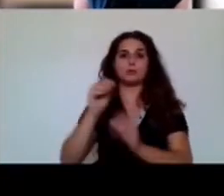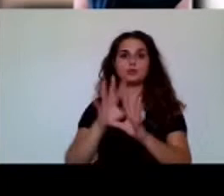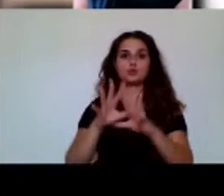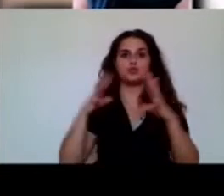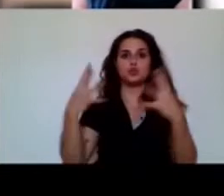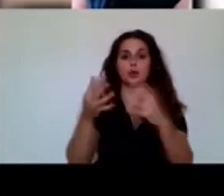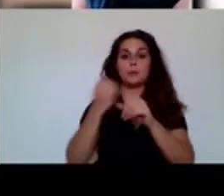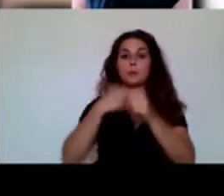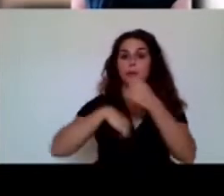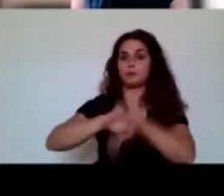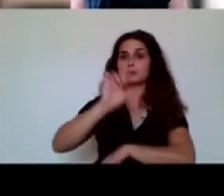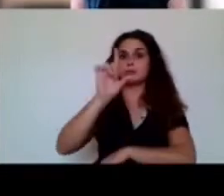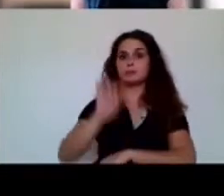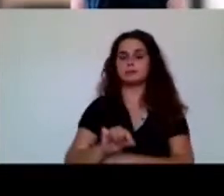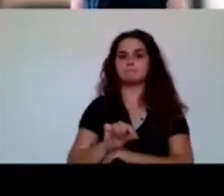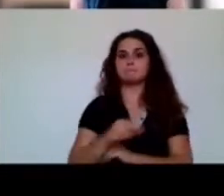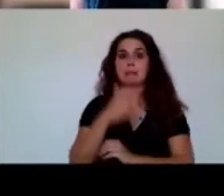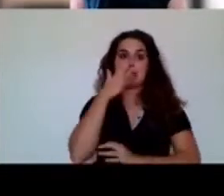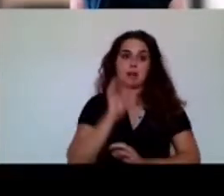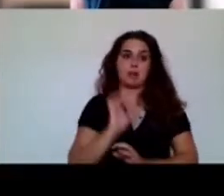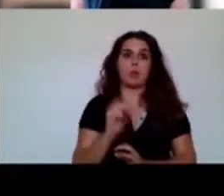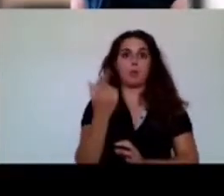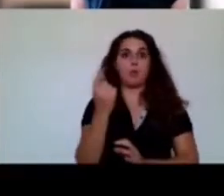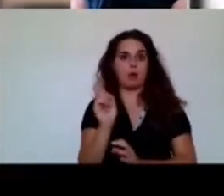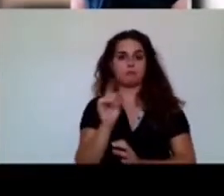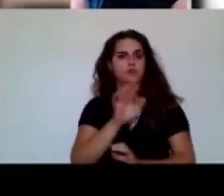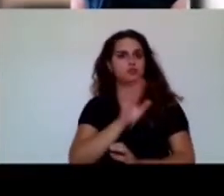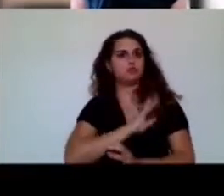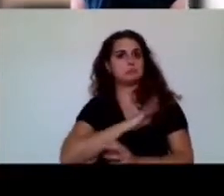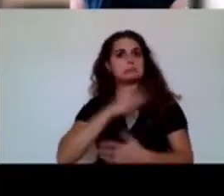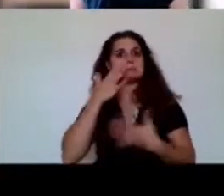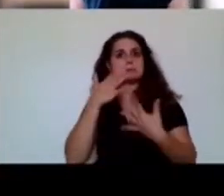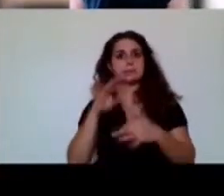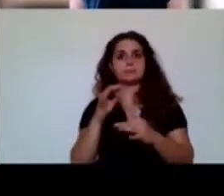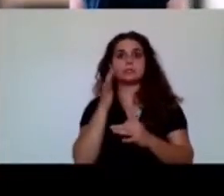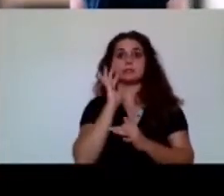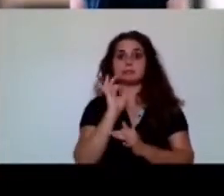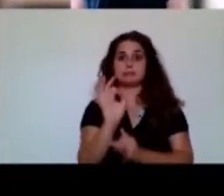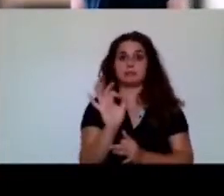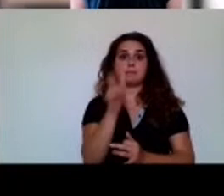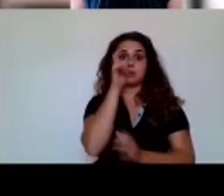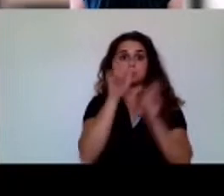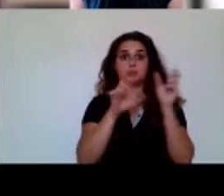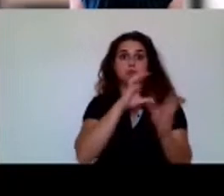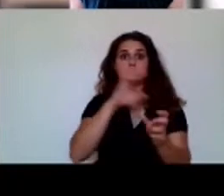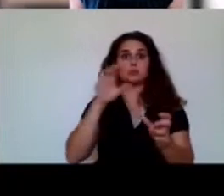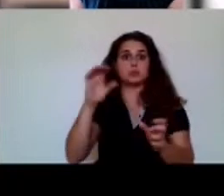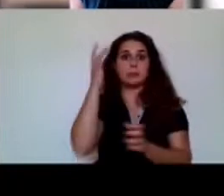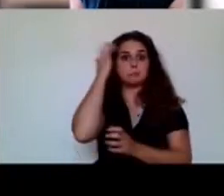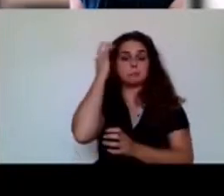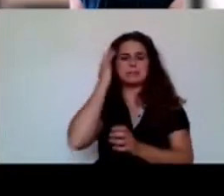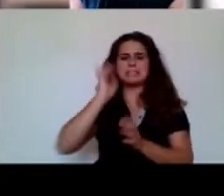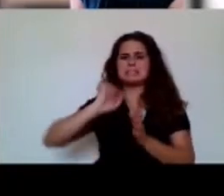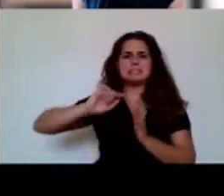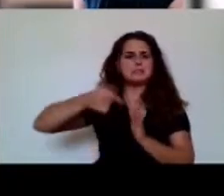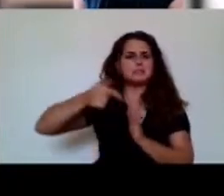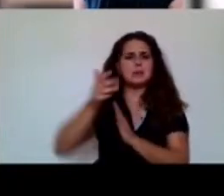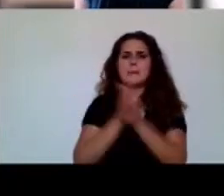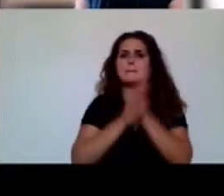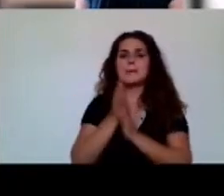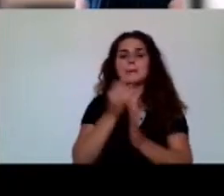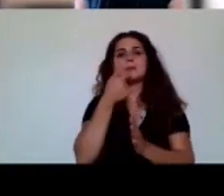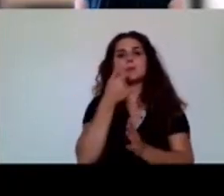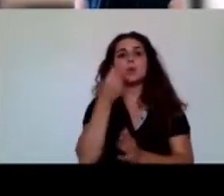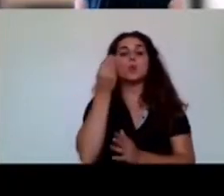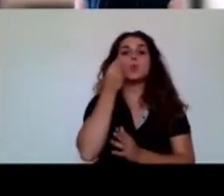movements. Now, believe it or not, simple experiments like this one are used by neuroscientists every day to understand how the brain converts